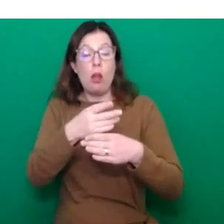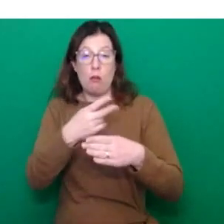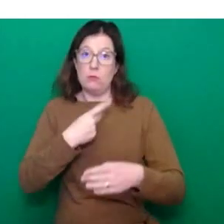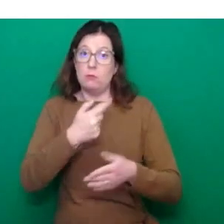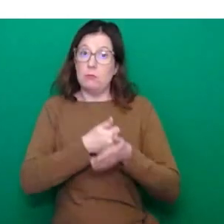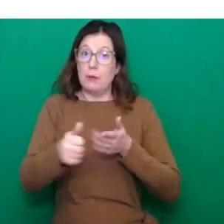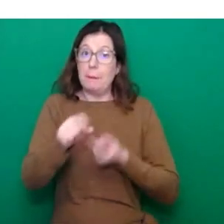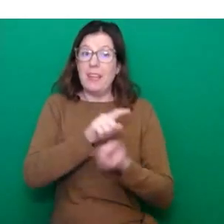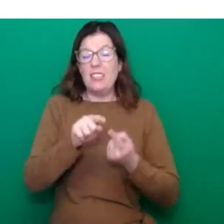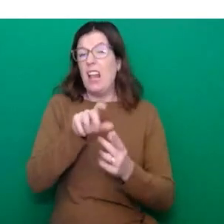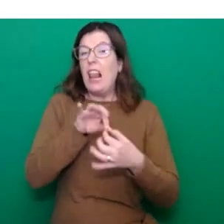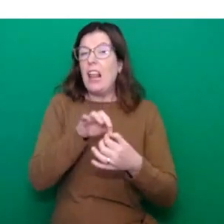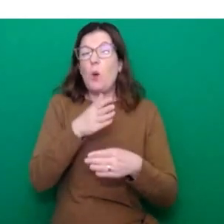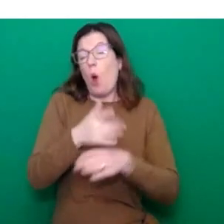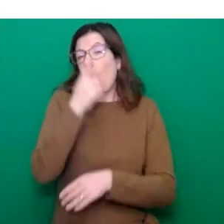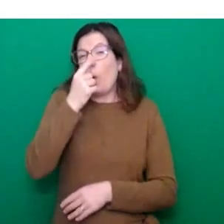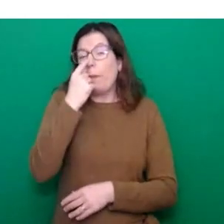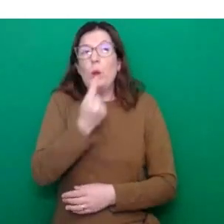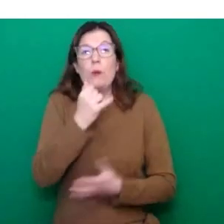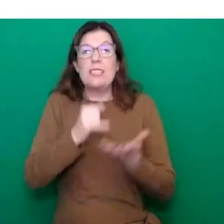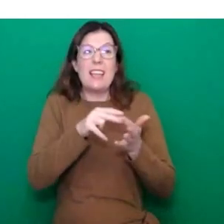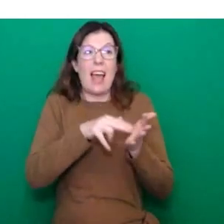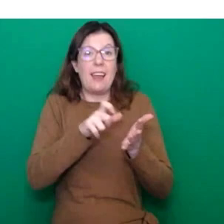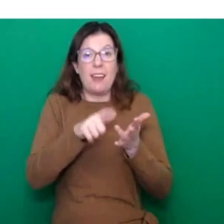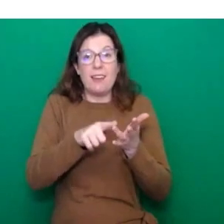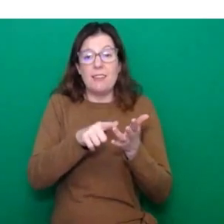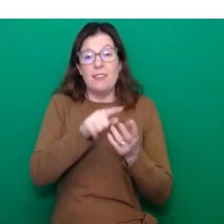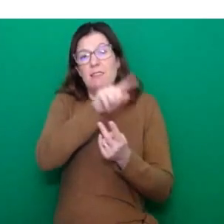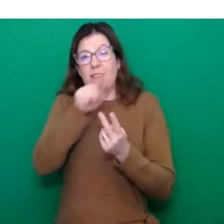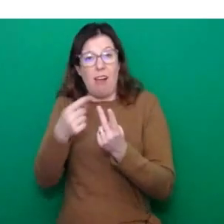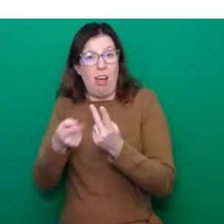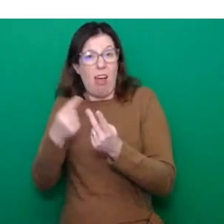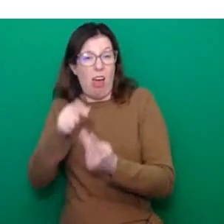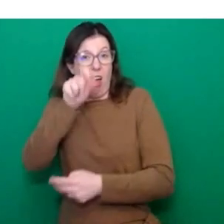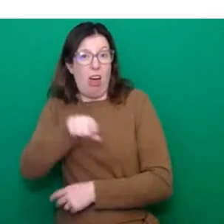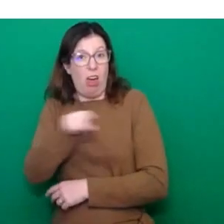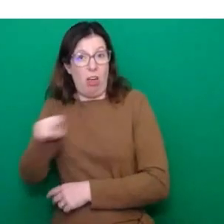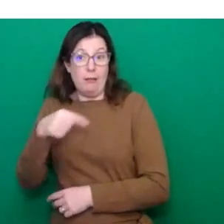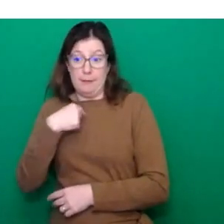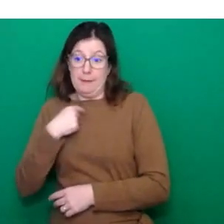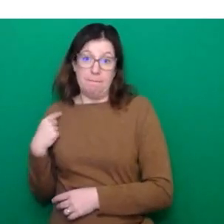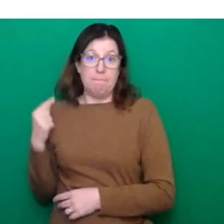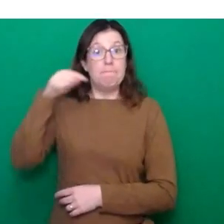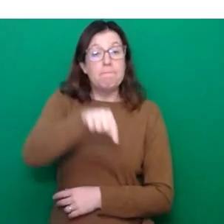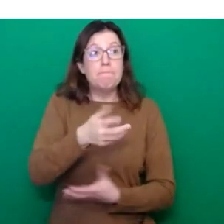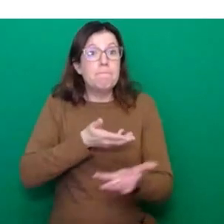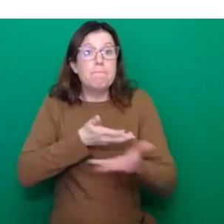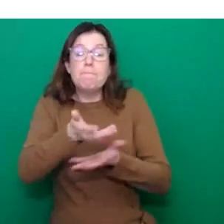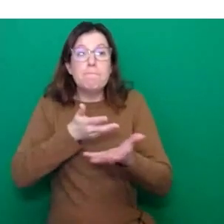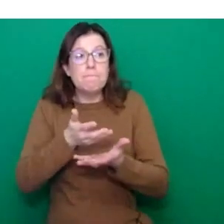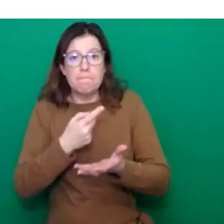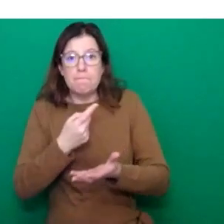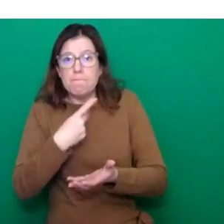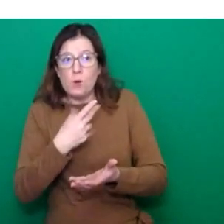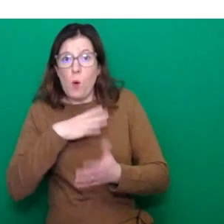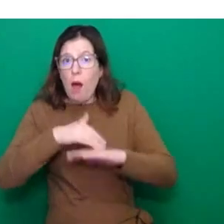SENCO or, the SMHL, and that's who we'll speak to about, the things that we can put in practice.